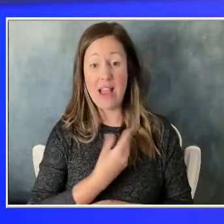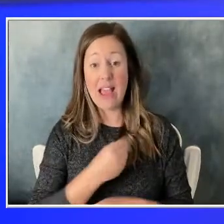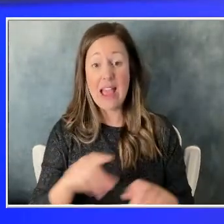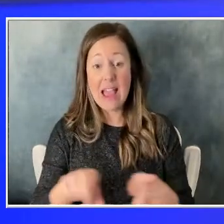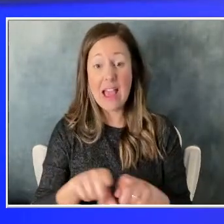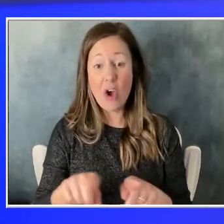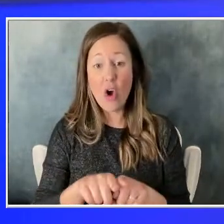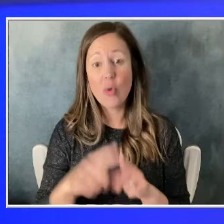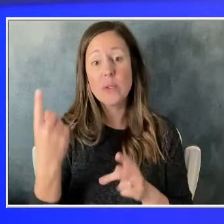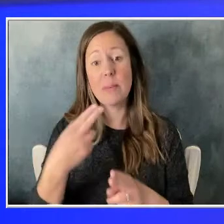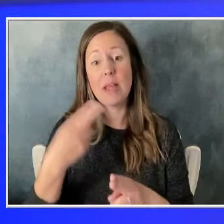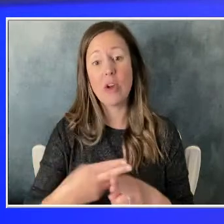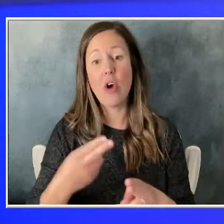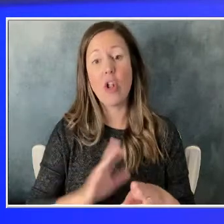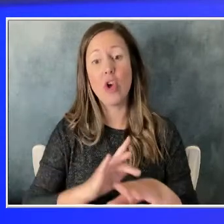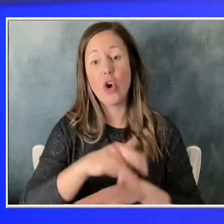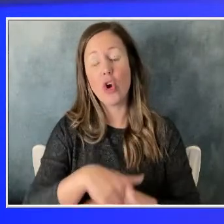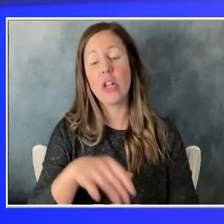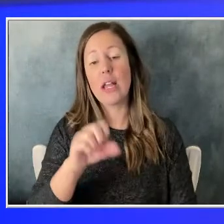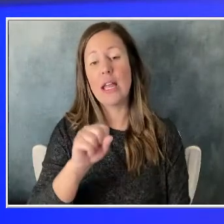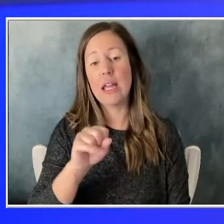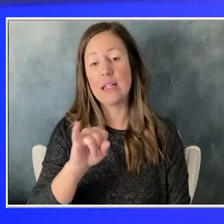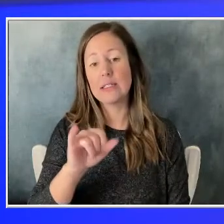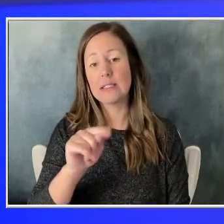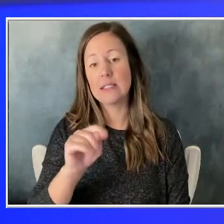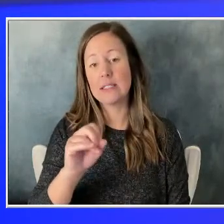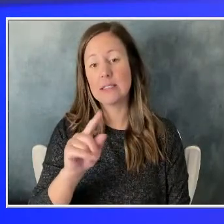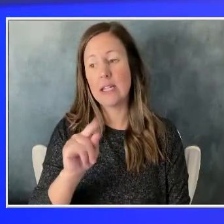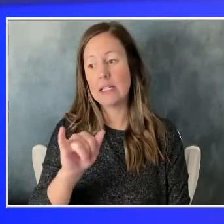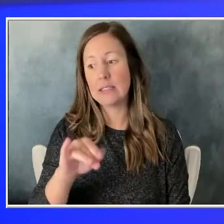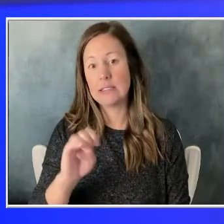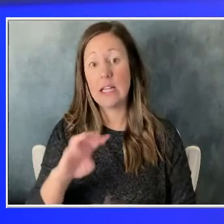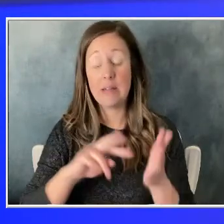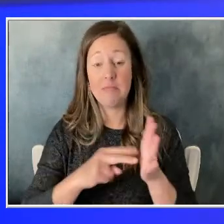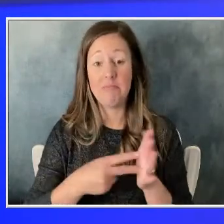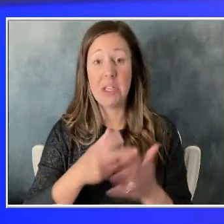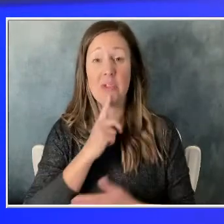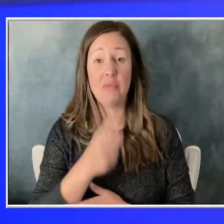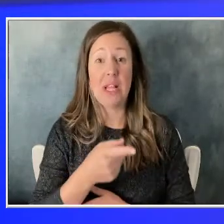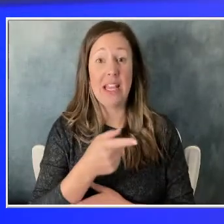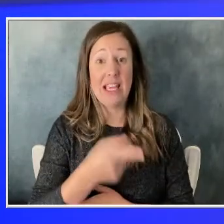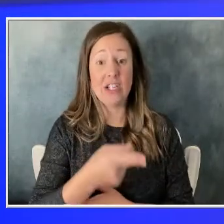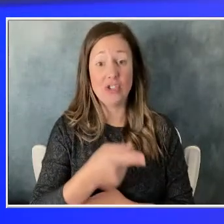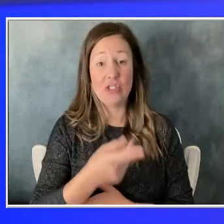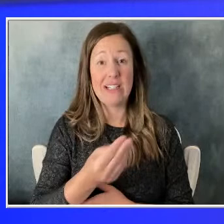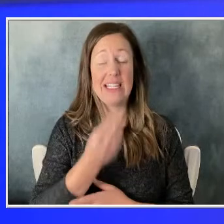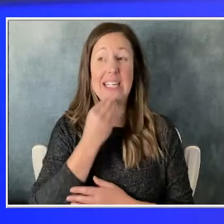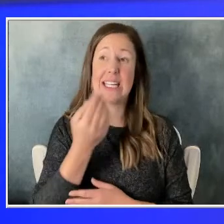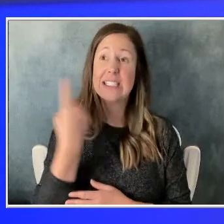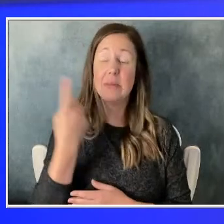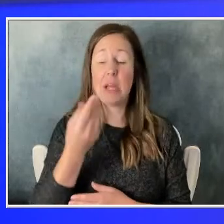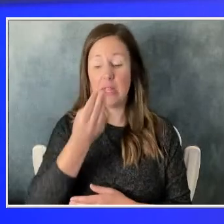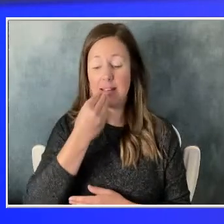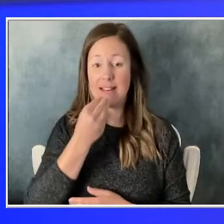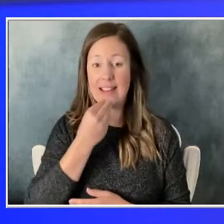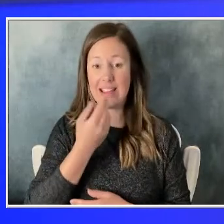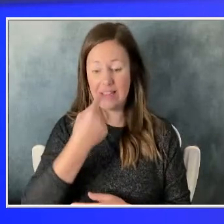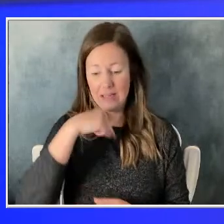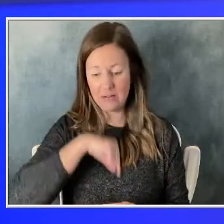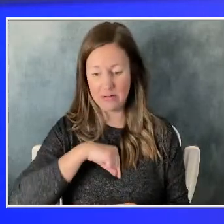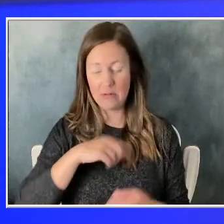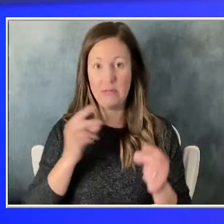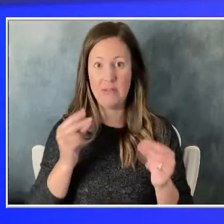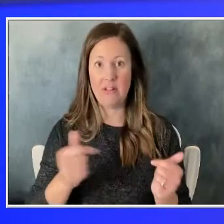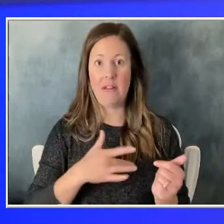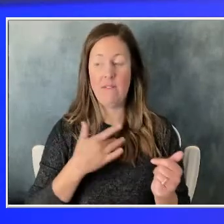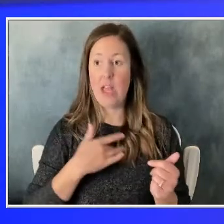early satiety, which means even she does very small portion, immediately she feel no longer hungry, or